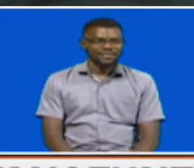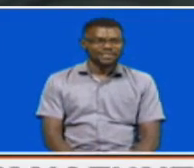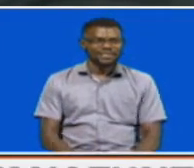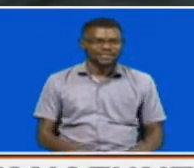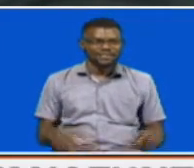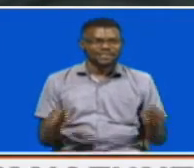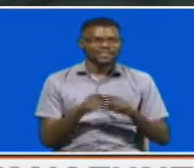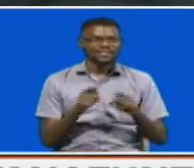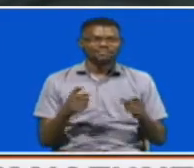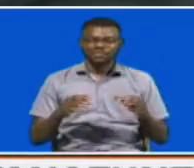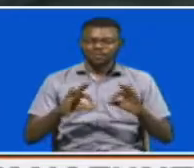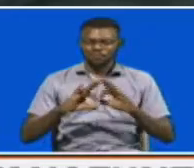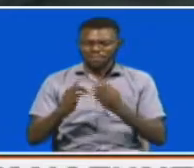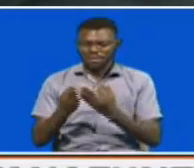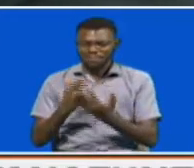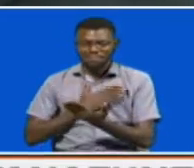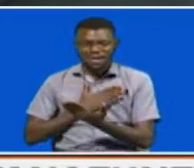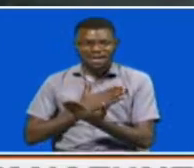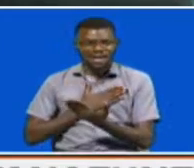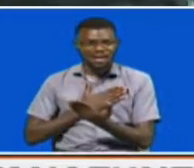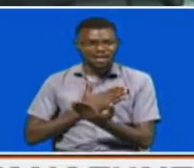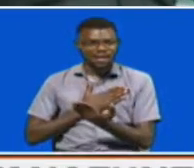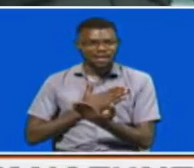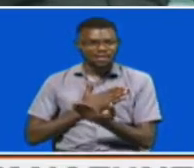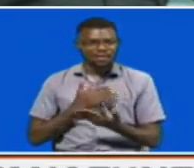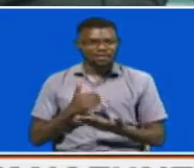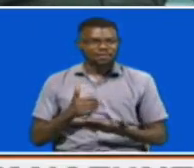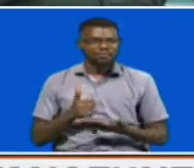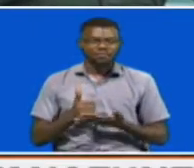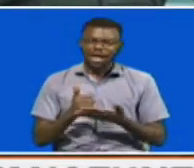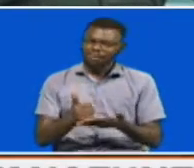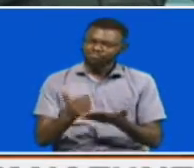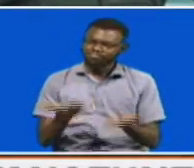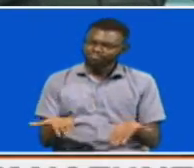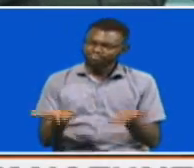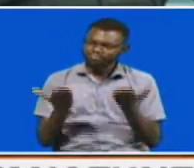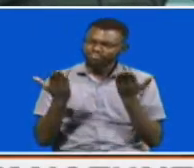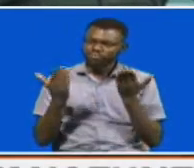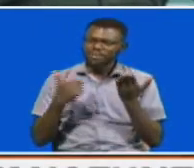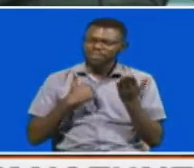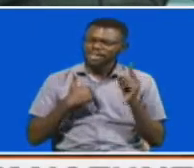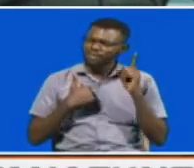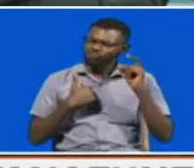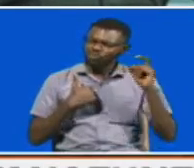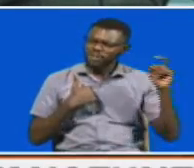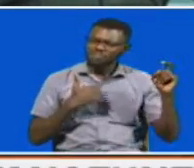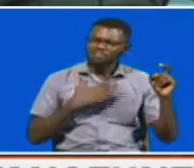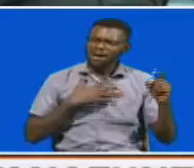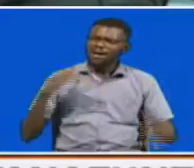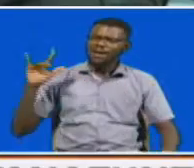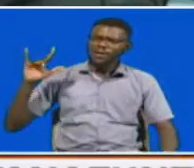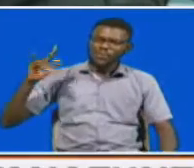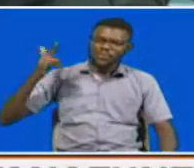unique in my family, in a place where no one has been able to dream about reaching the skies,